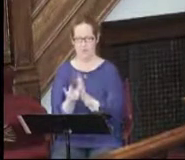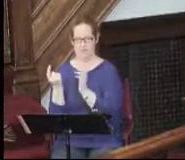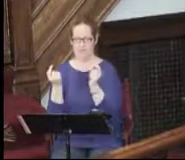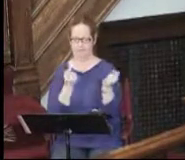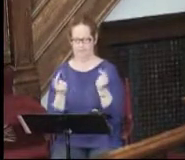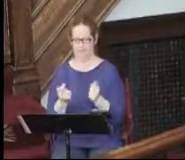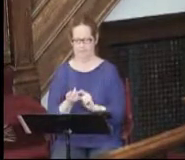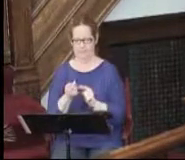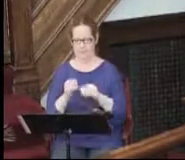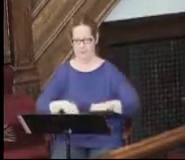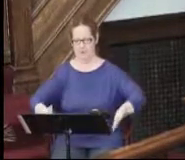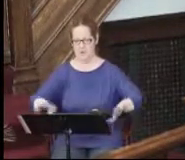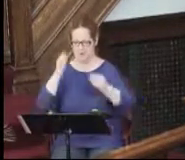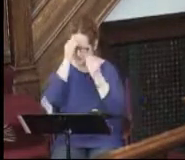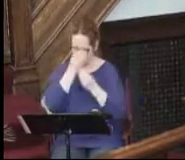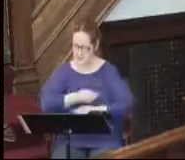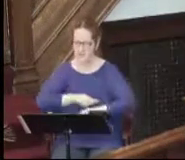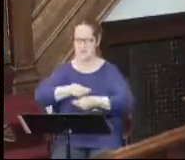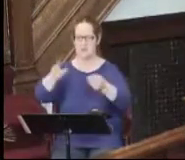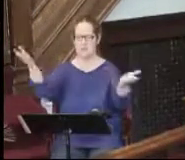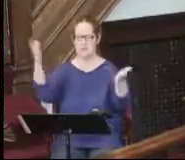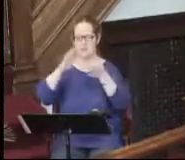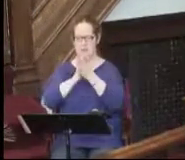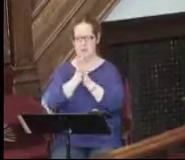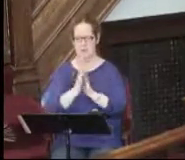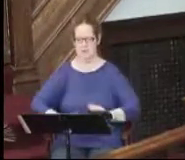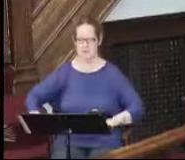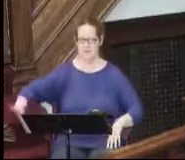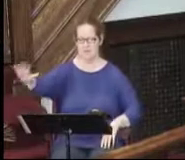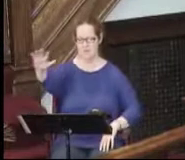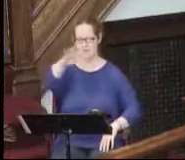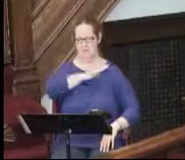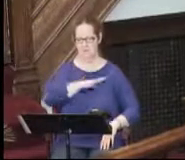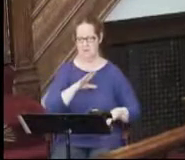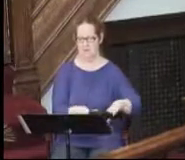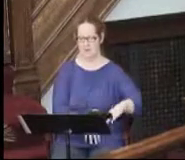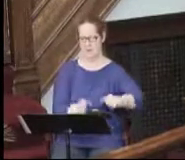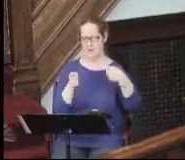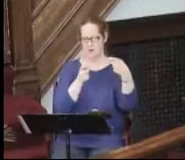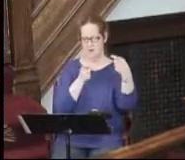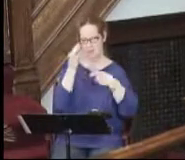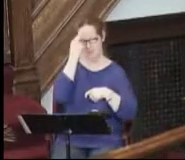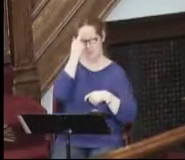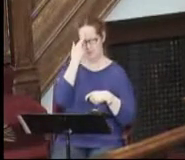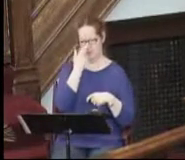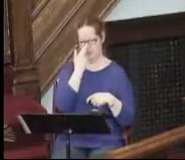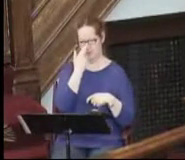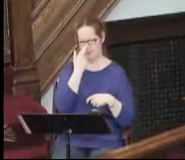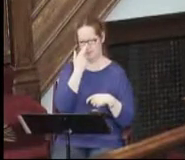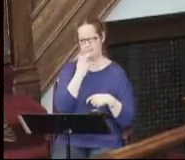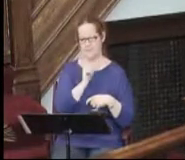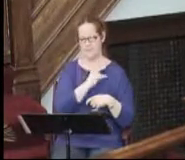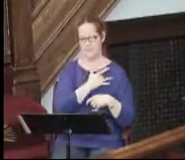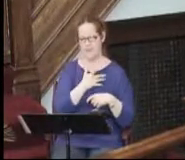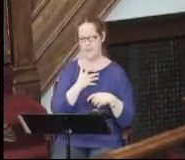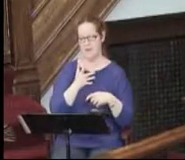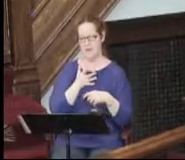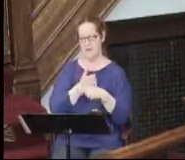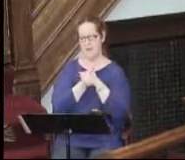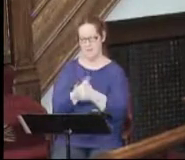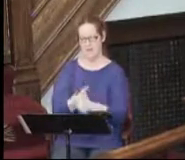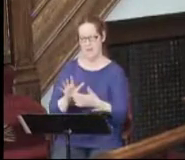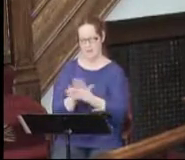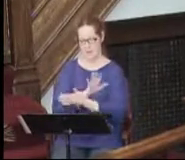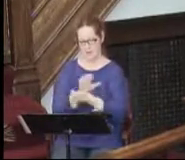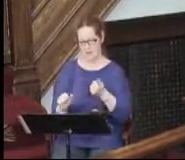and speak peace to the nations. The dominion of Rome, on the other hand, was based on violence